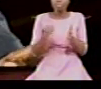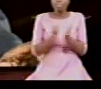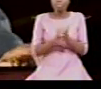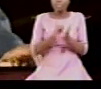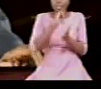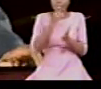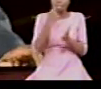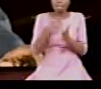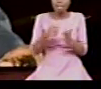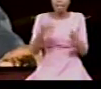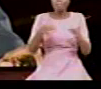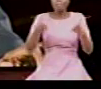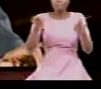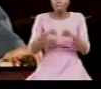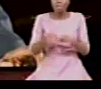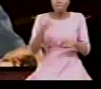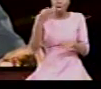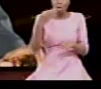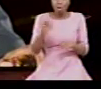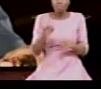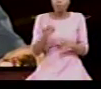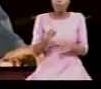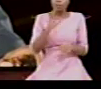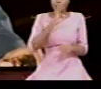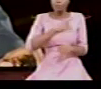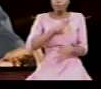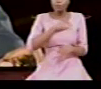core of profiting